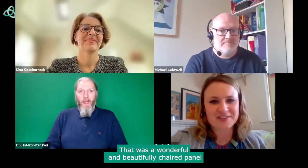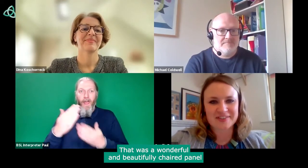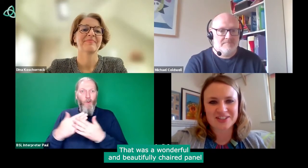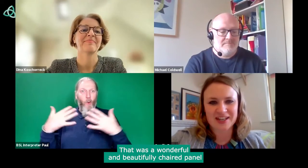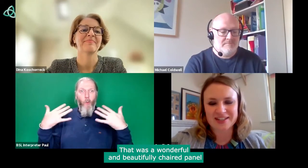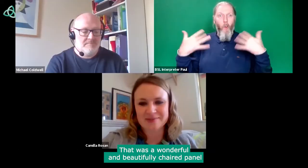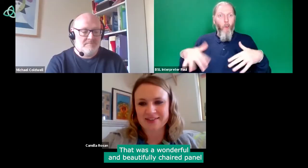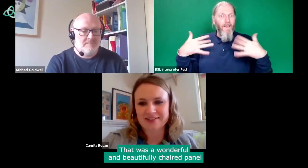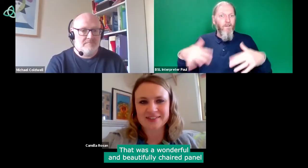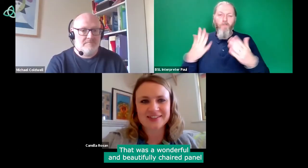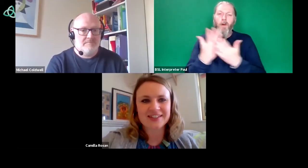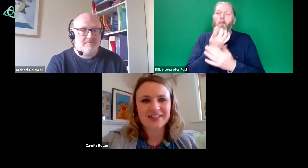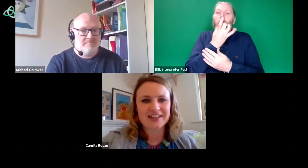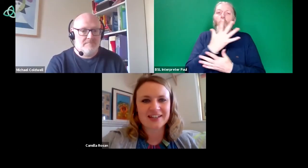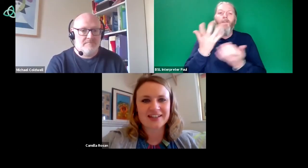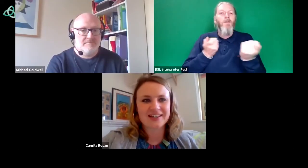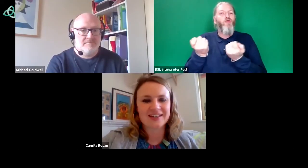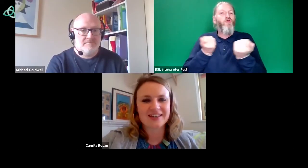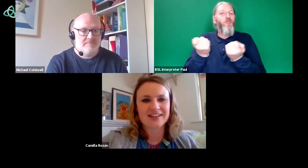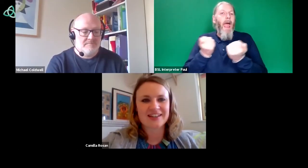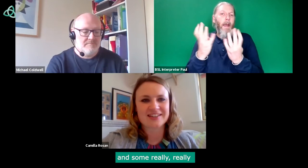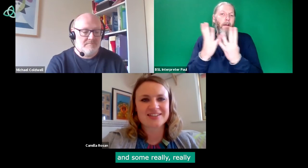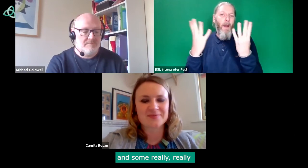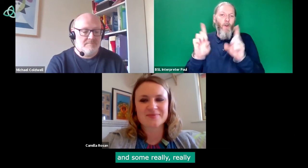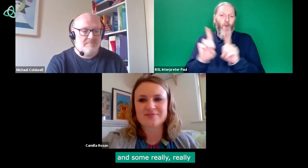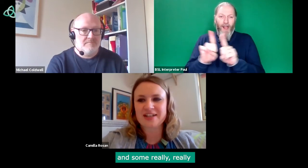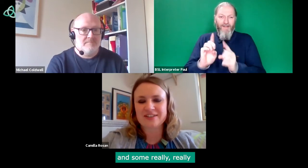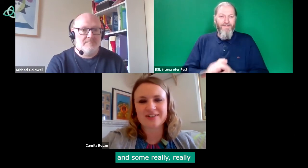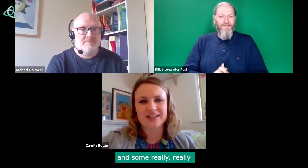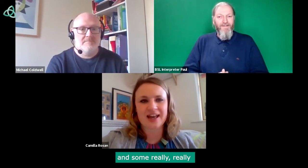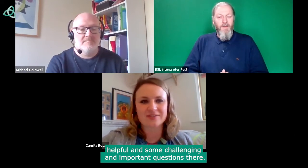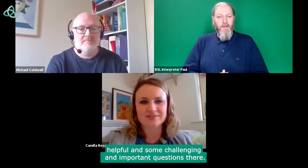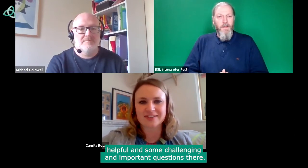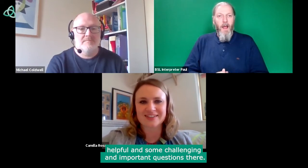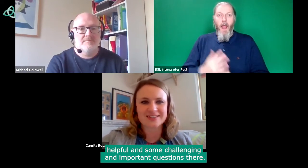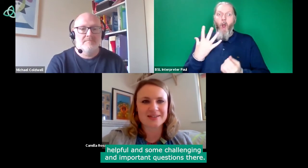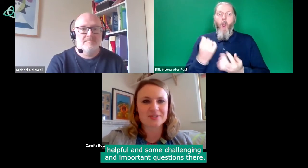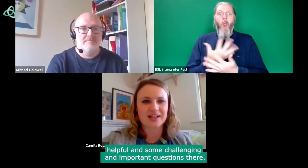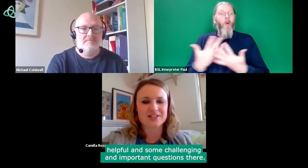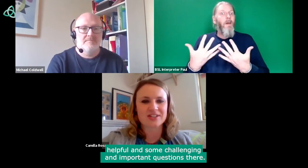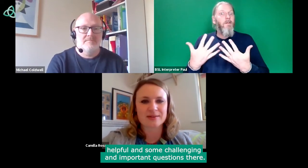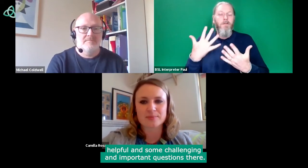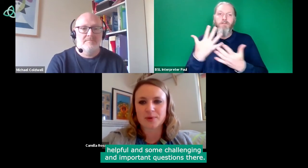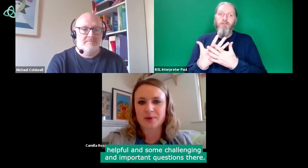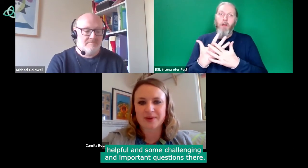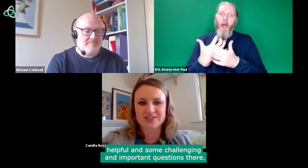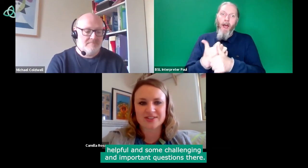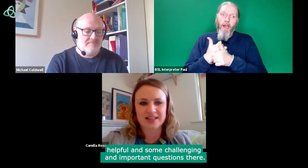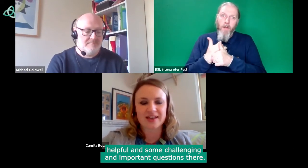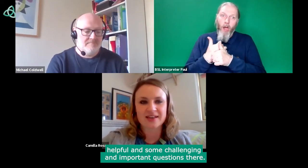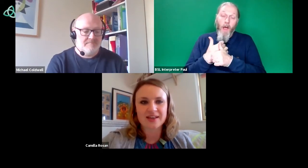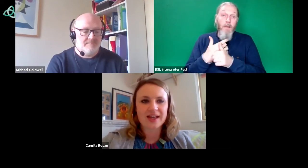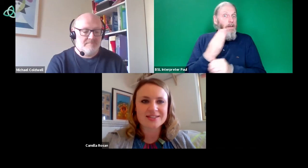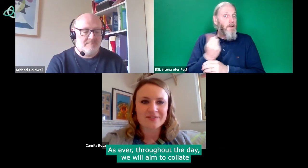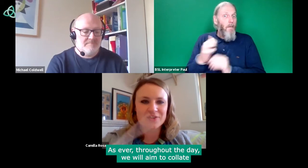and beautifully chaired panel, and some really, really helpful and some challenging and important